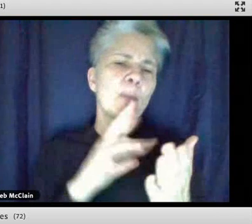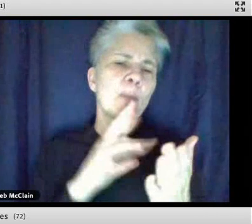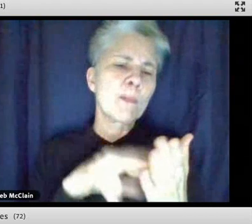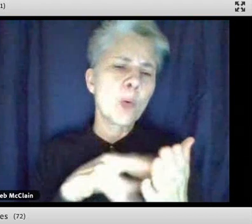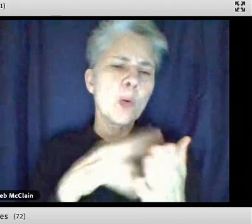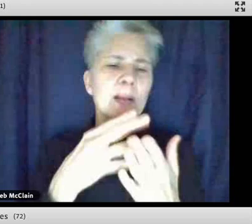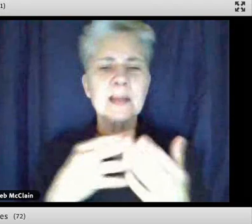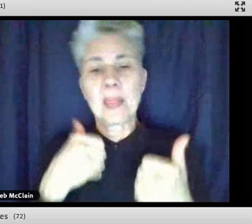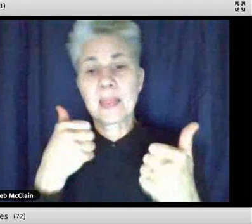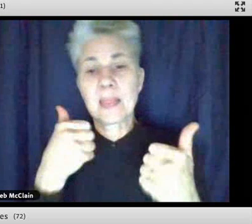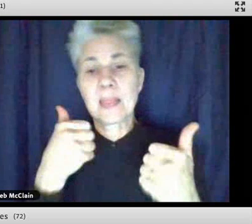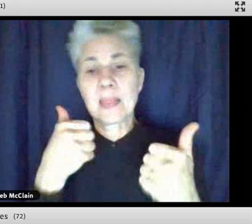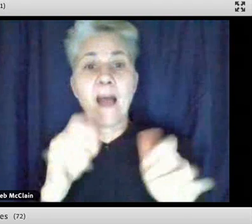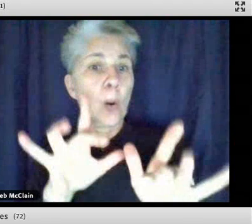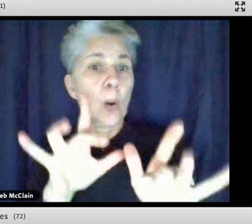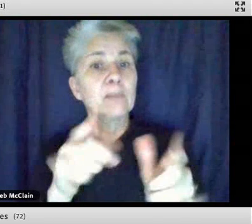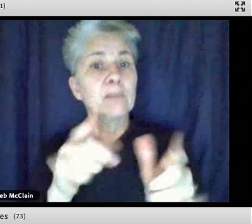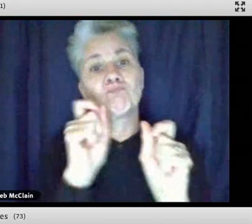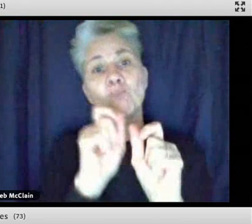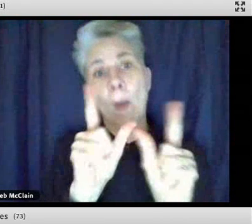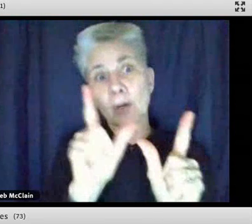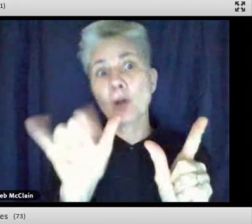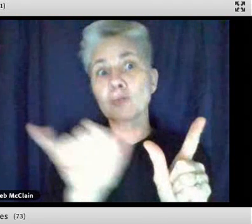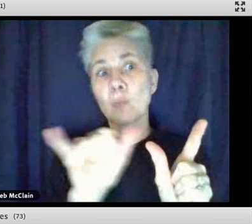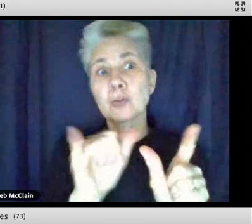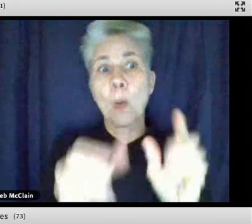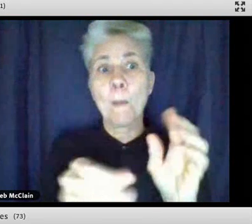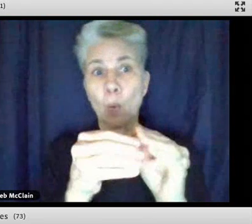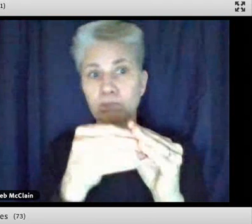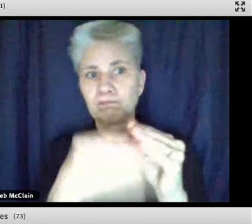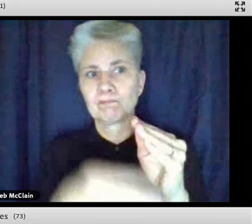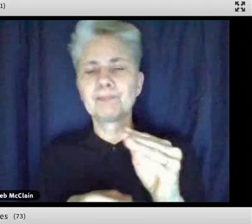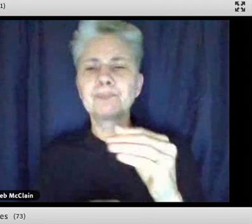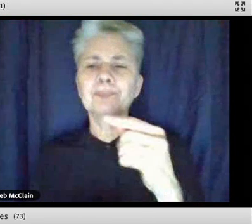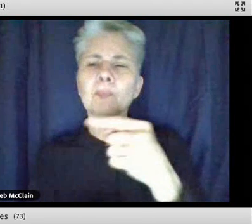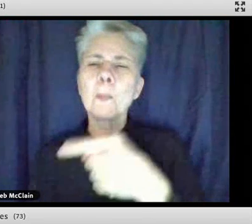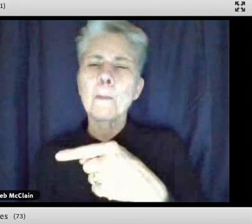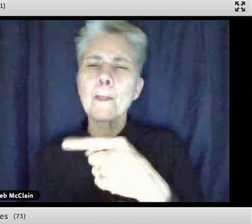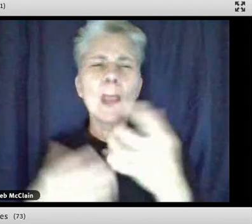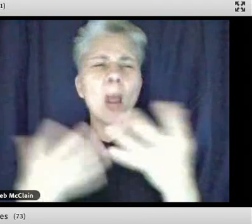live, that might be helpful to you. So